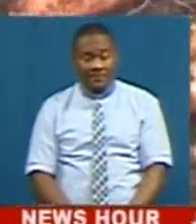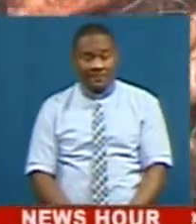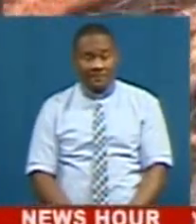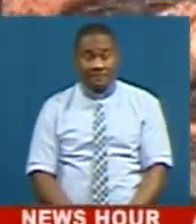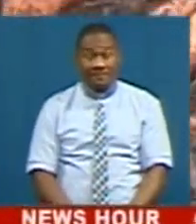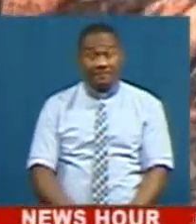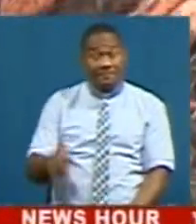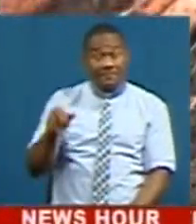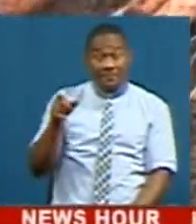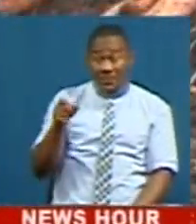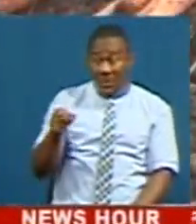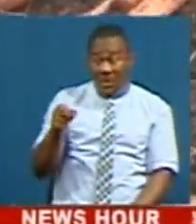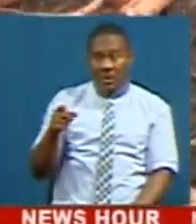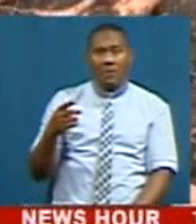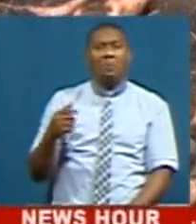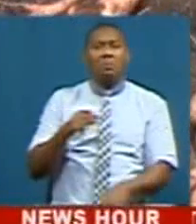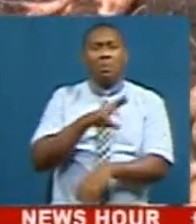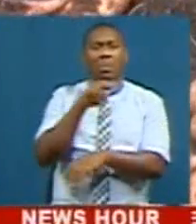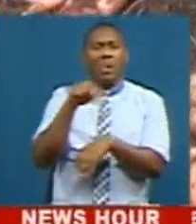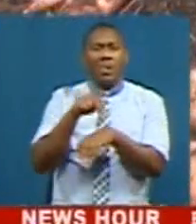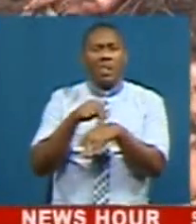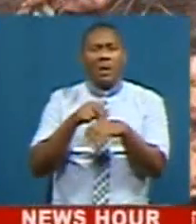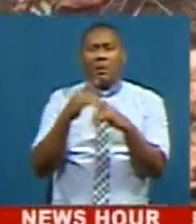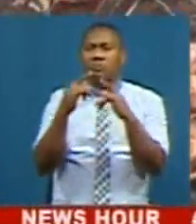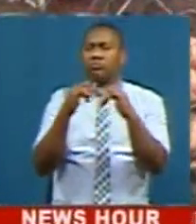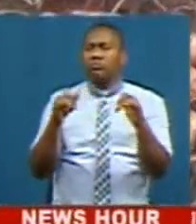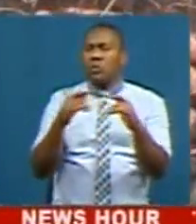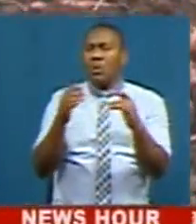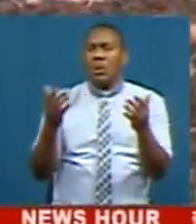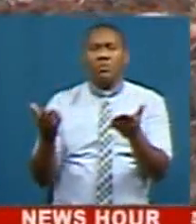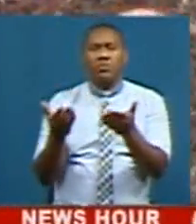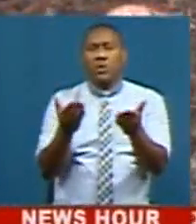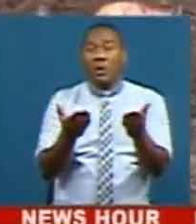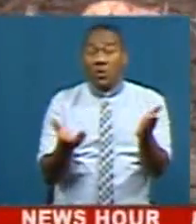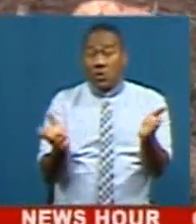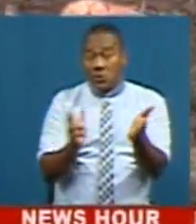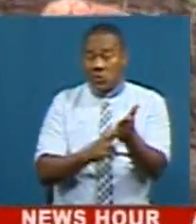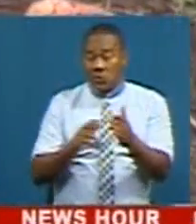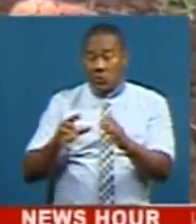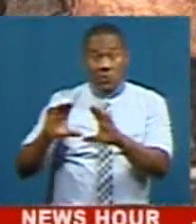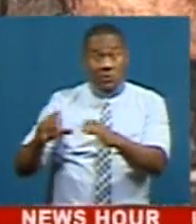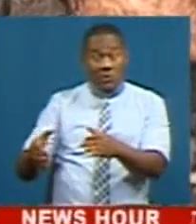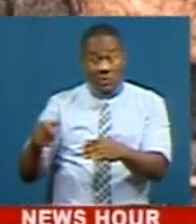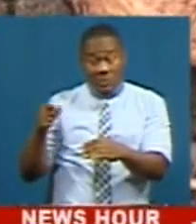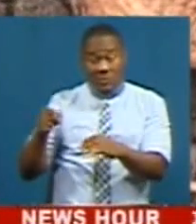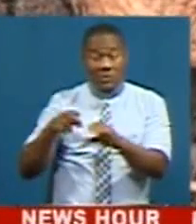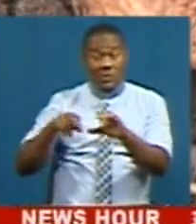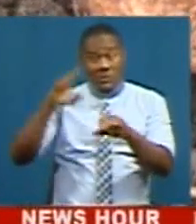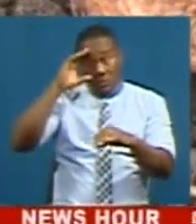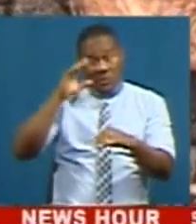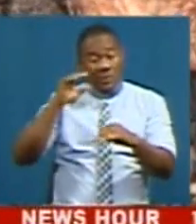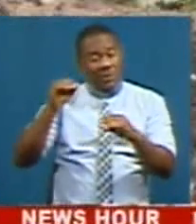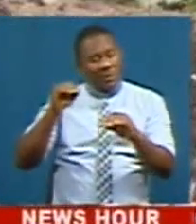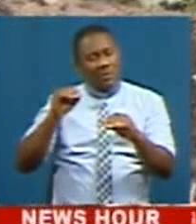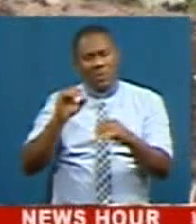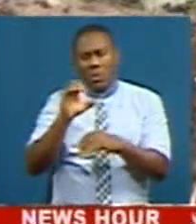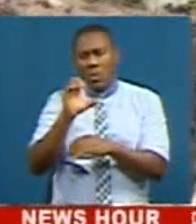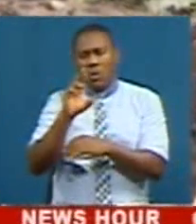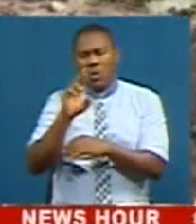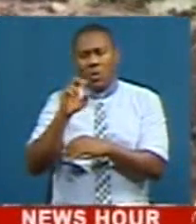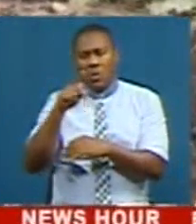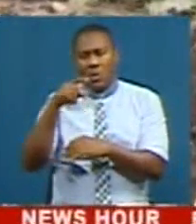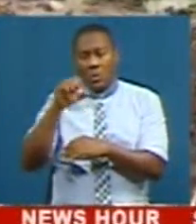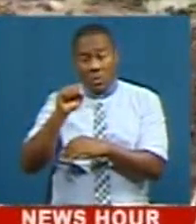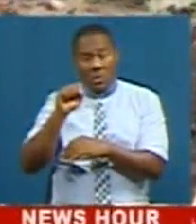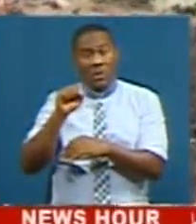It is the sole duty of the National Variety Release and Registration Committee, chaired by the Director of the Crops Services Directorate of the Ministry